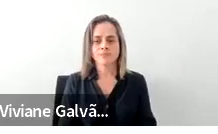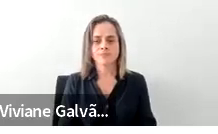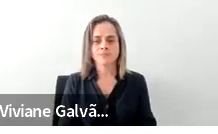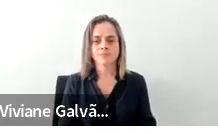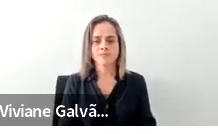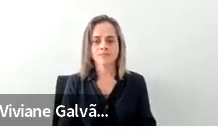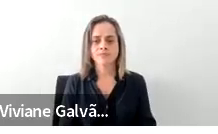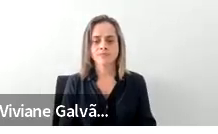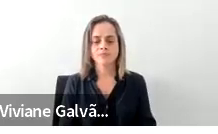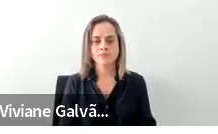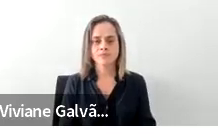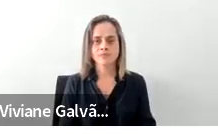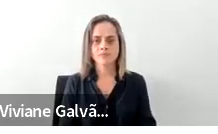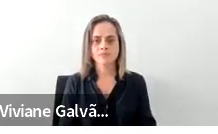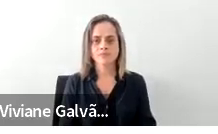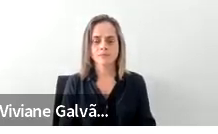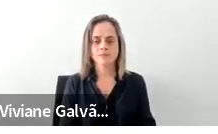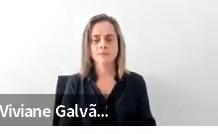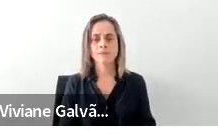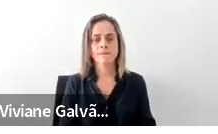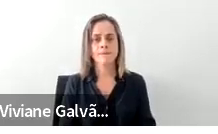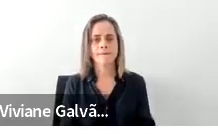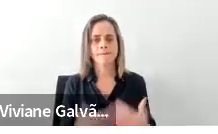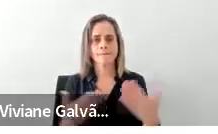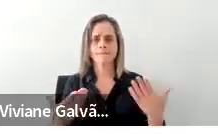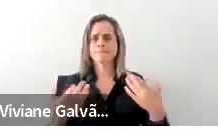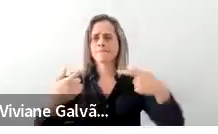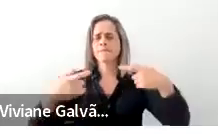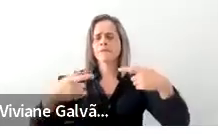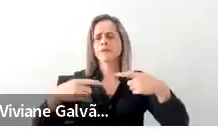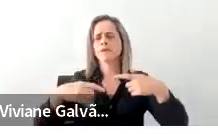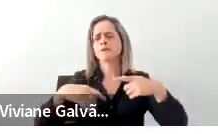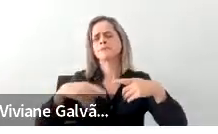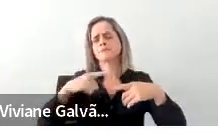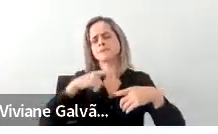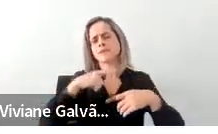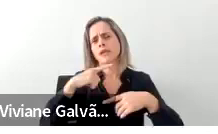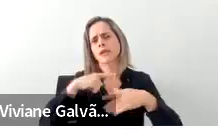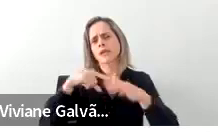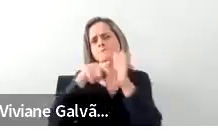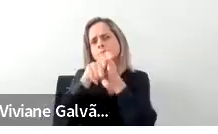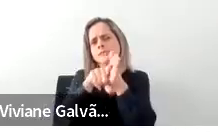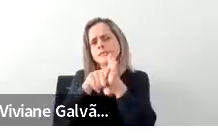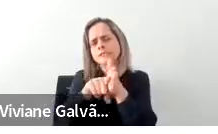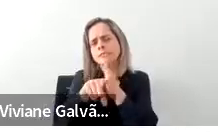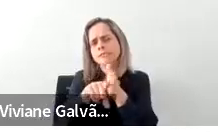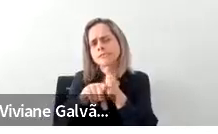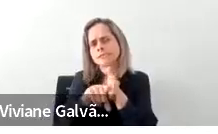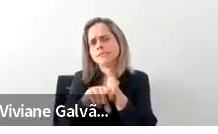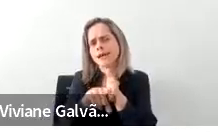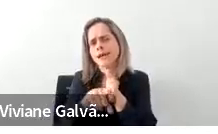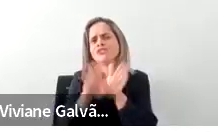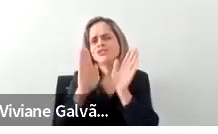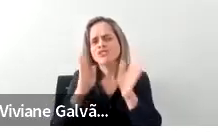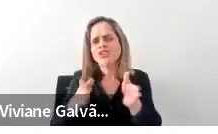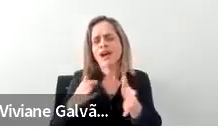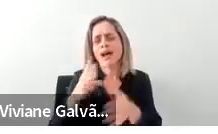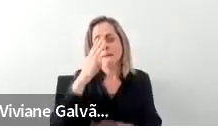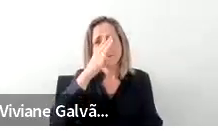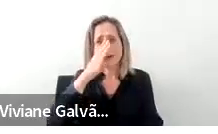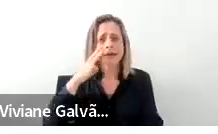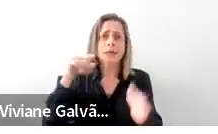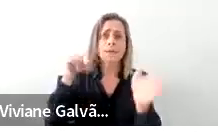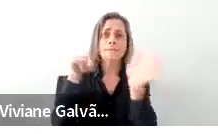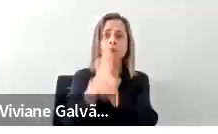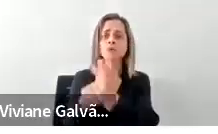But it's precisely because he answers these questions. He asks these questions. Why does labor take that form? Why